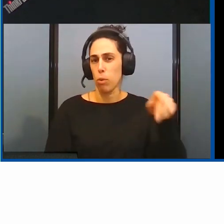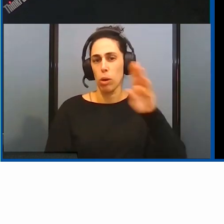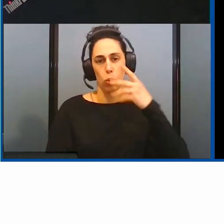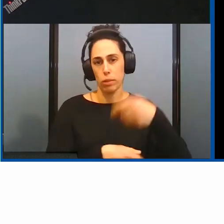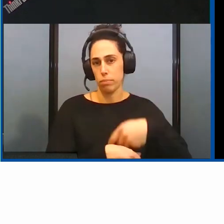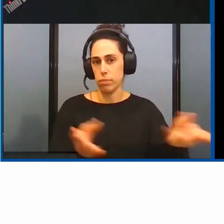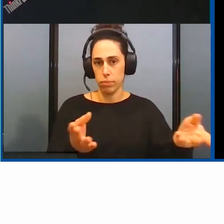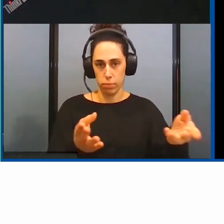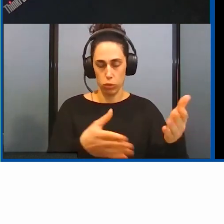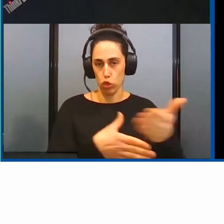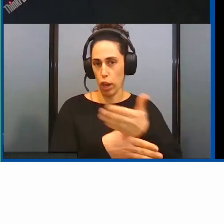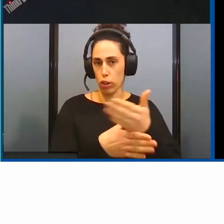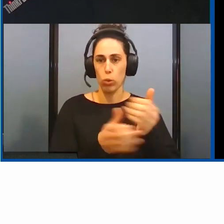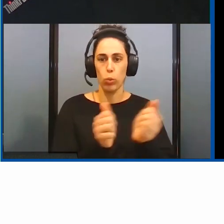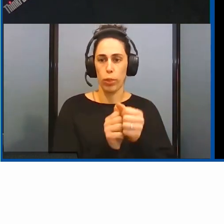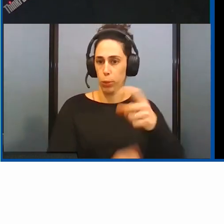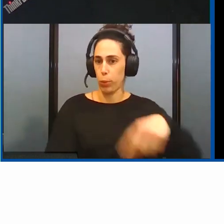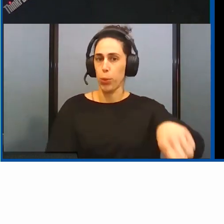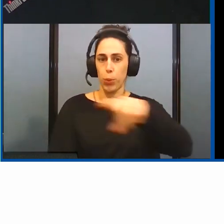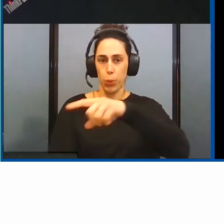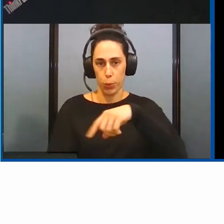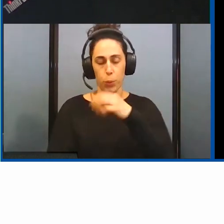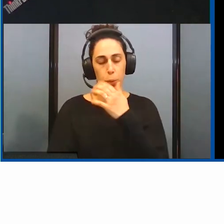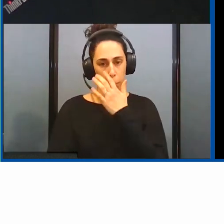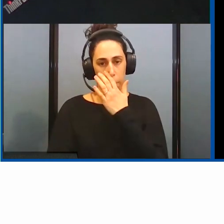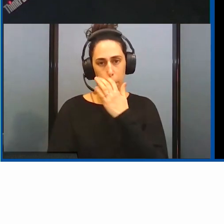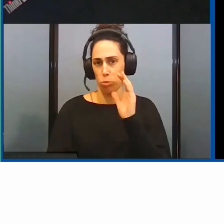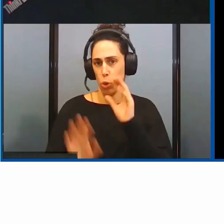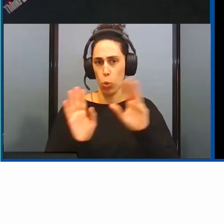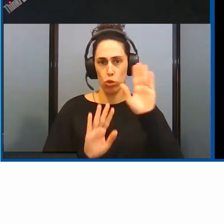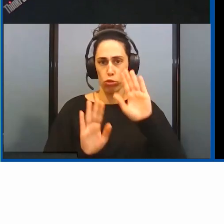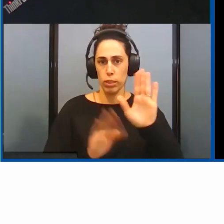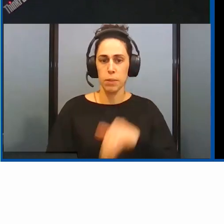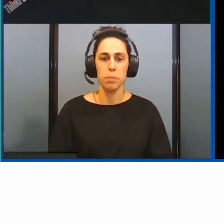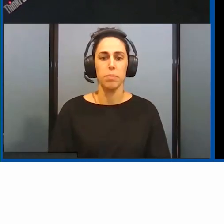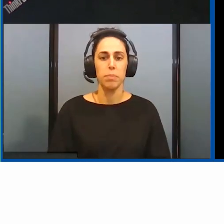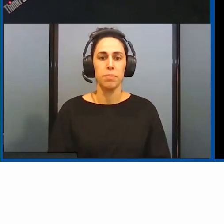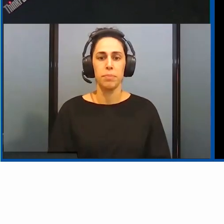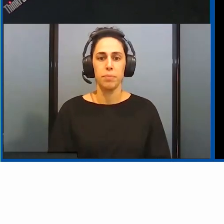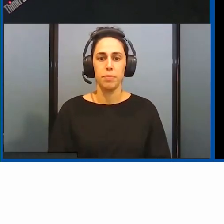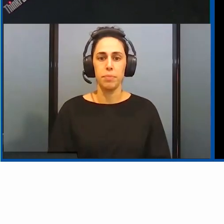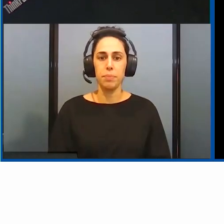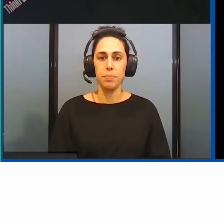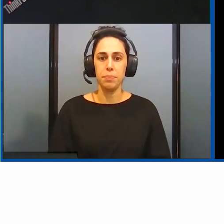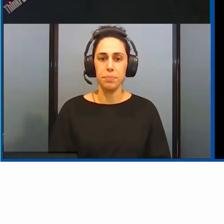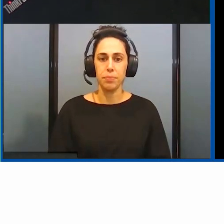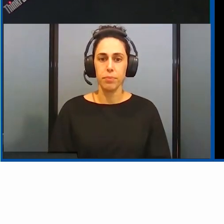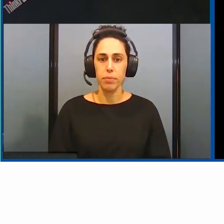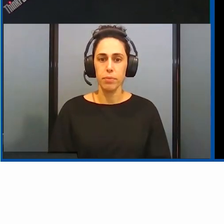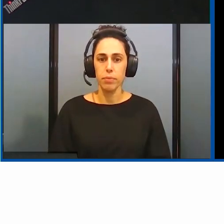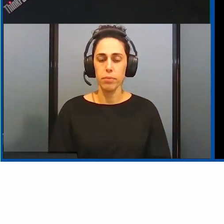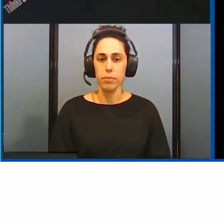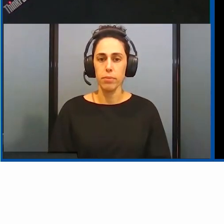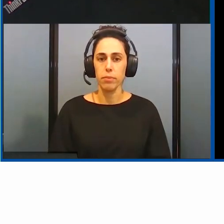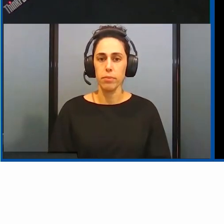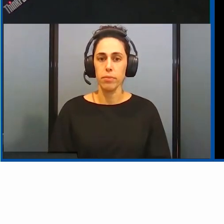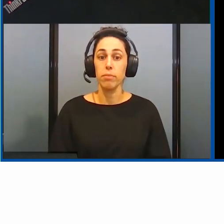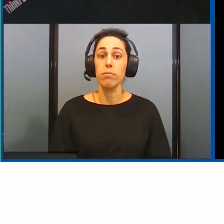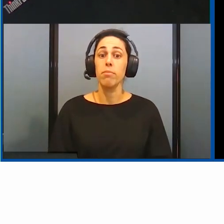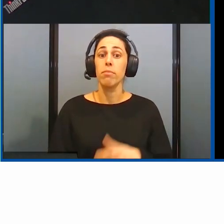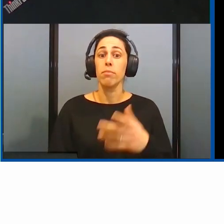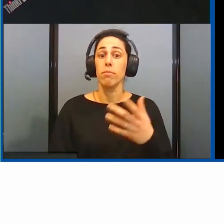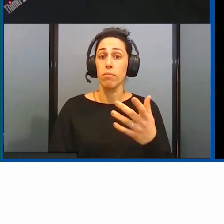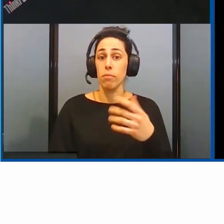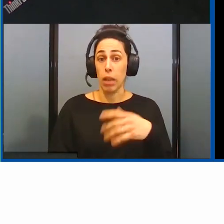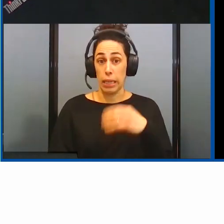program, and we'll probably, if there's some questions that don't get answered, but they end up coming to us individually or they came through